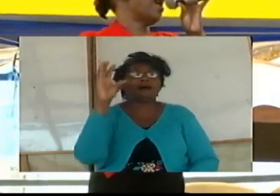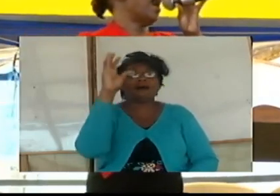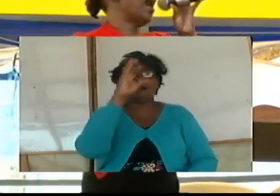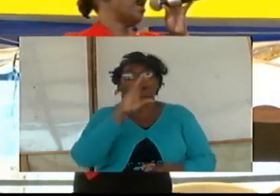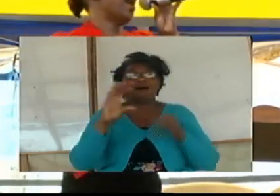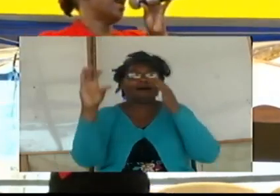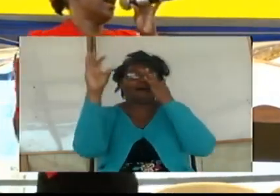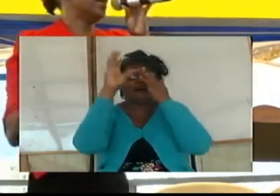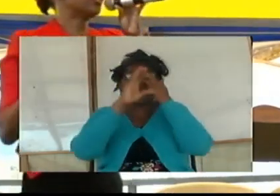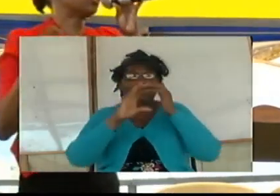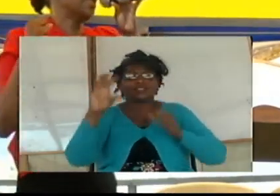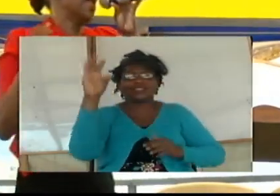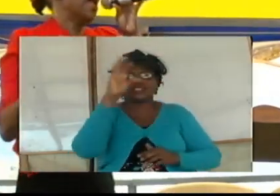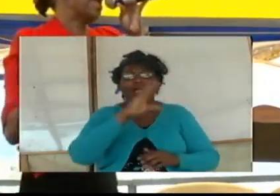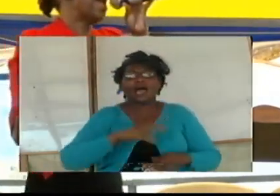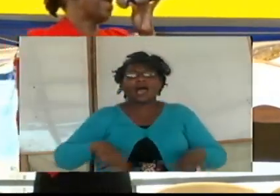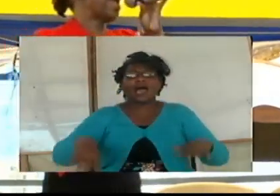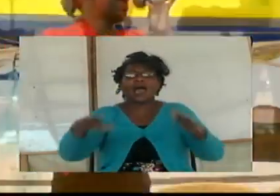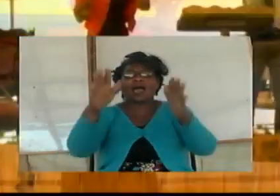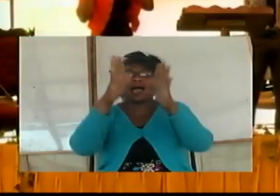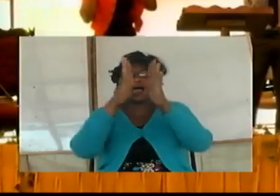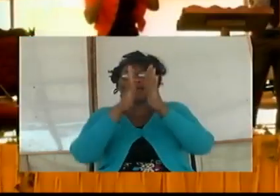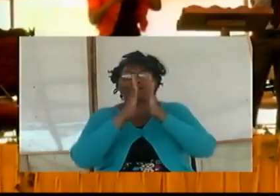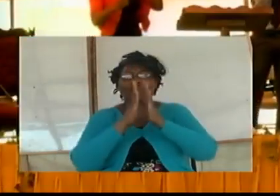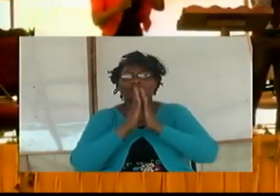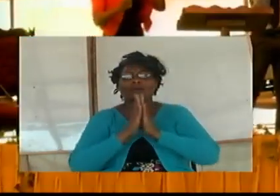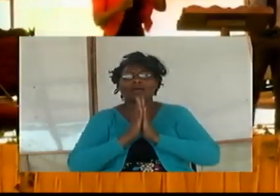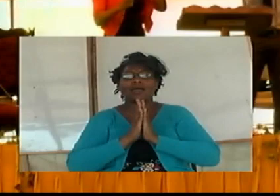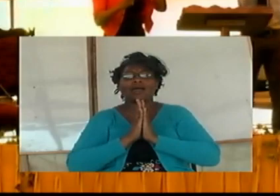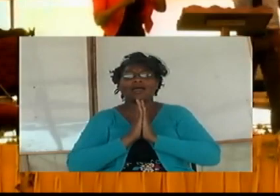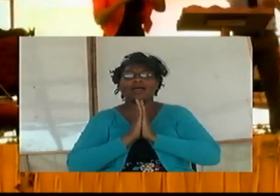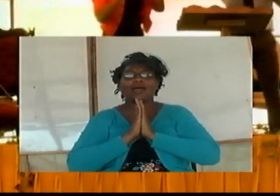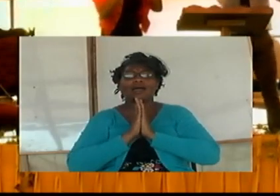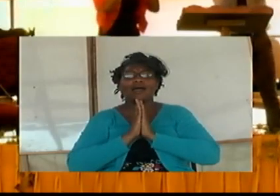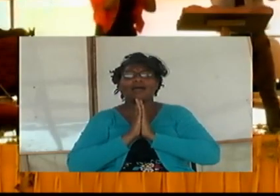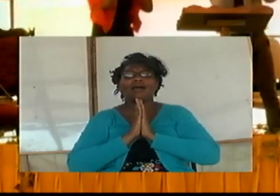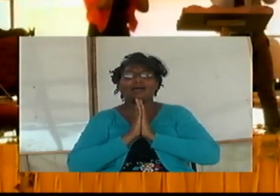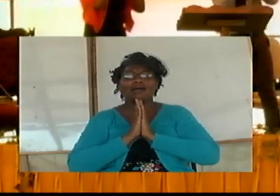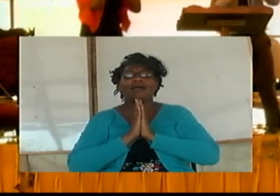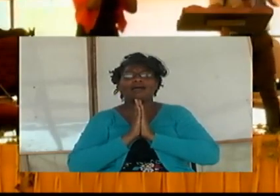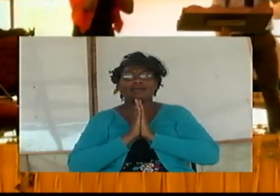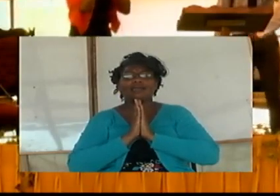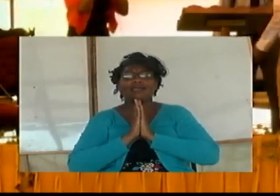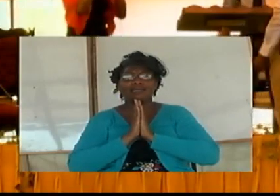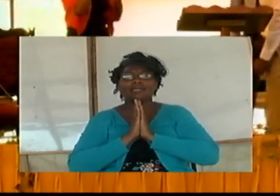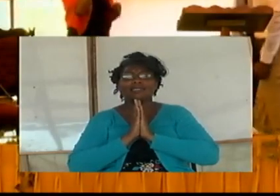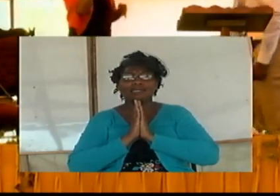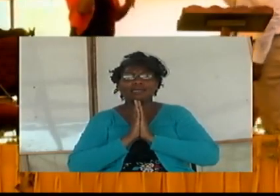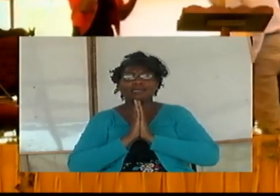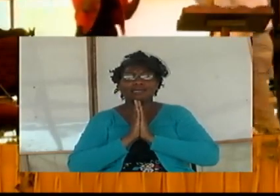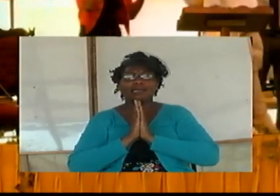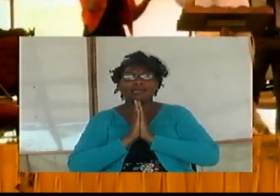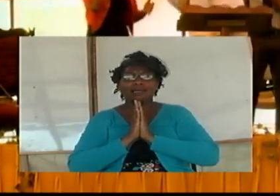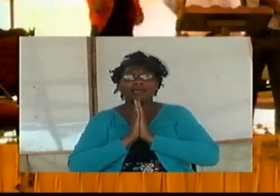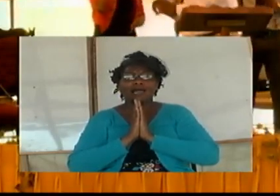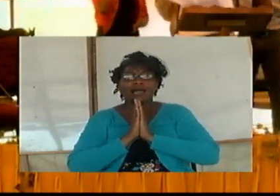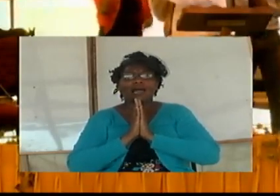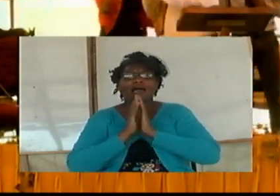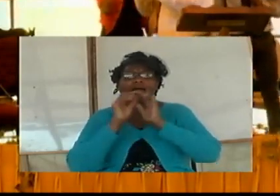I'm hopeful. I'm grateful. I'm thankful. I'm going to give him